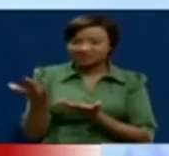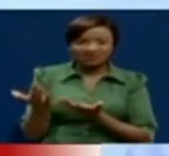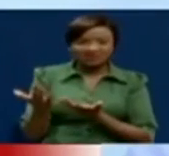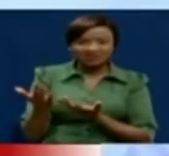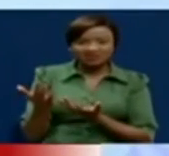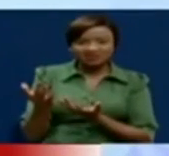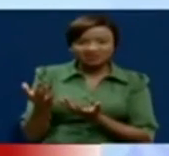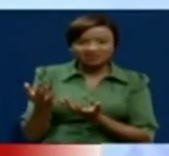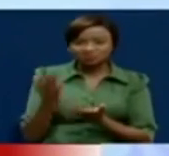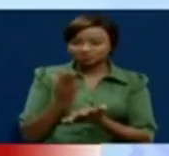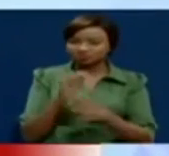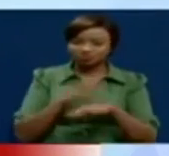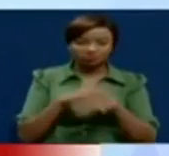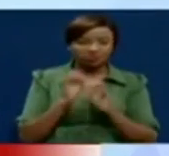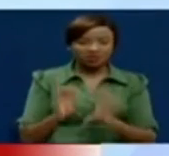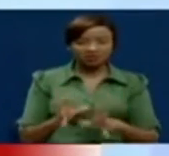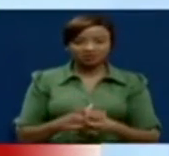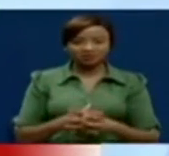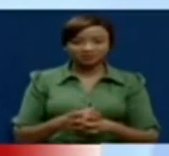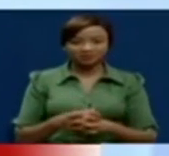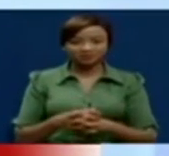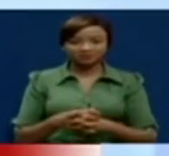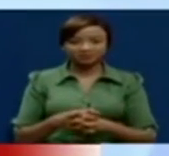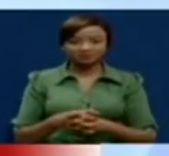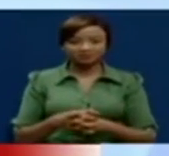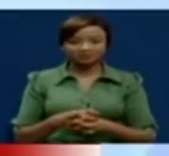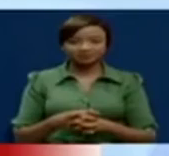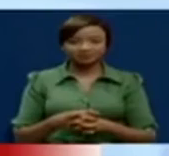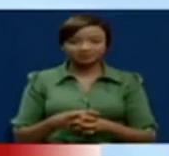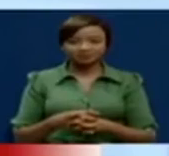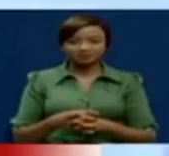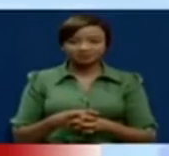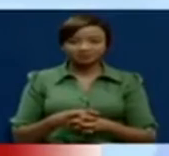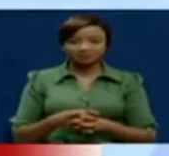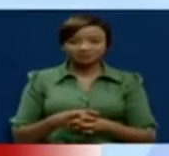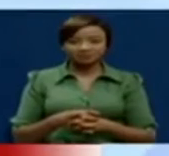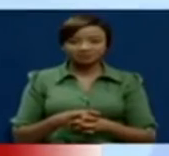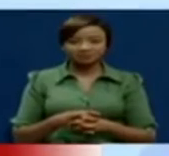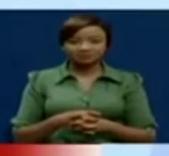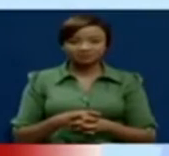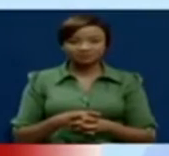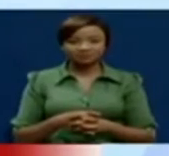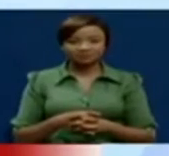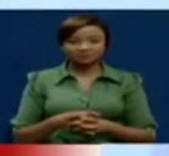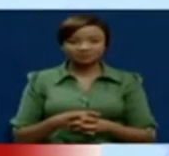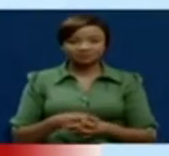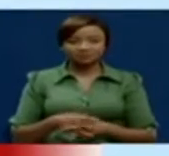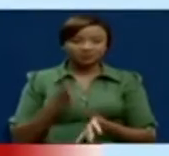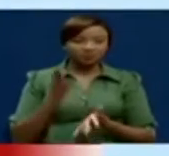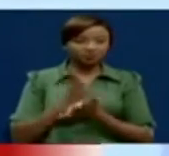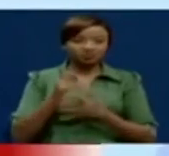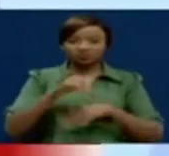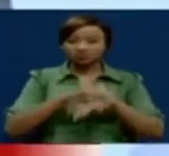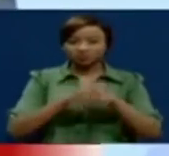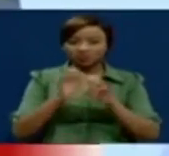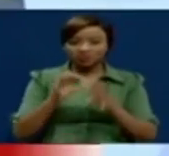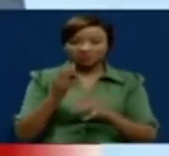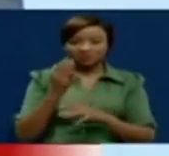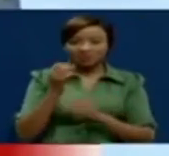is unpalatable. It is archaic and retrogressive for anybody